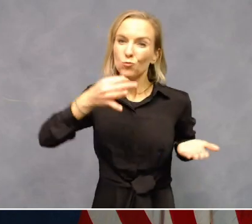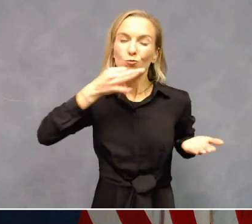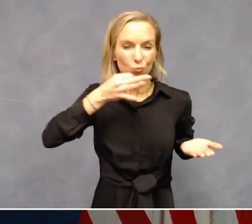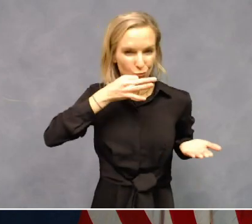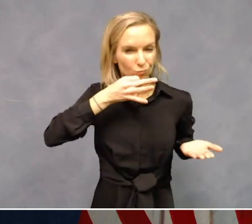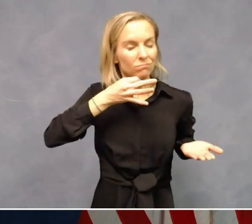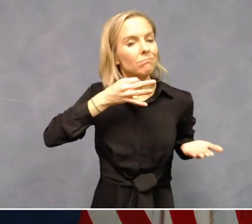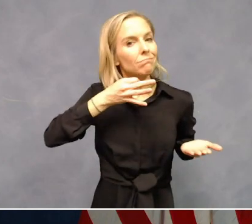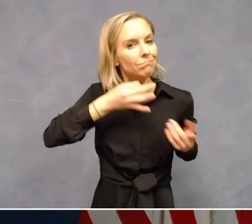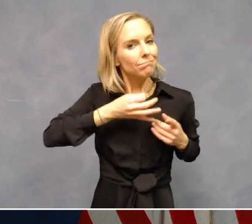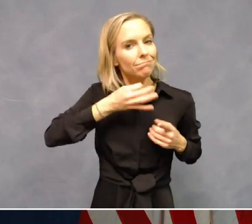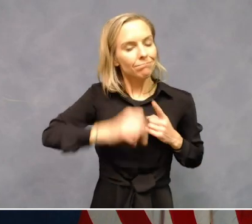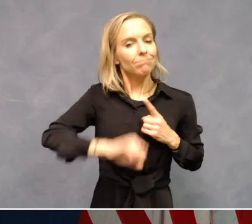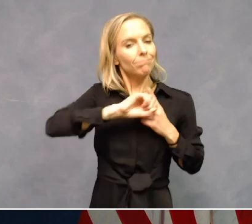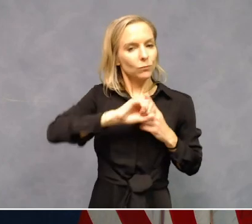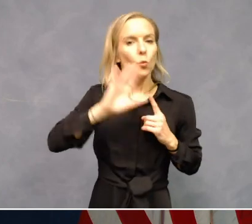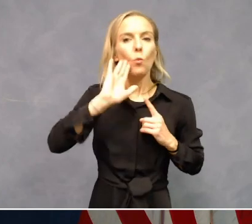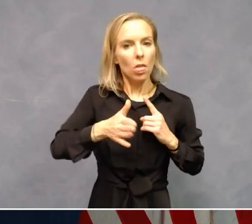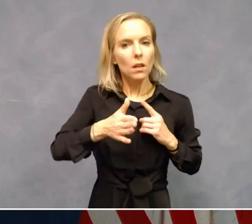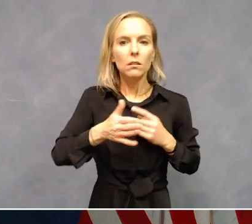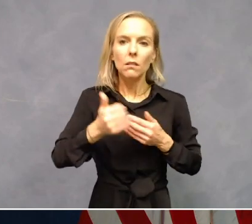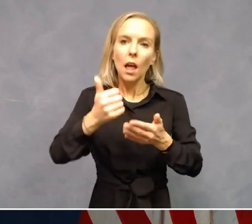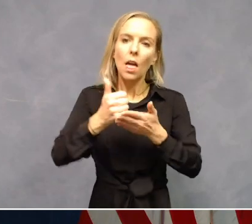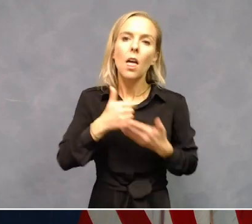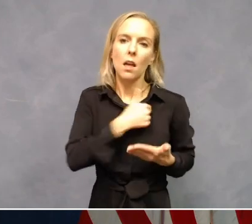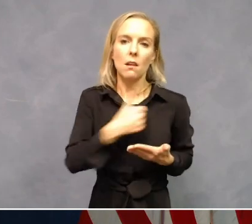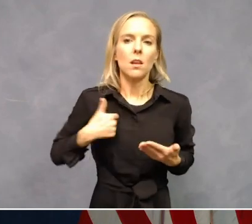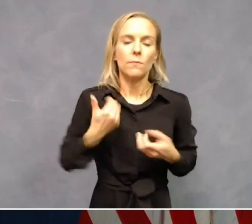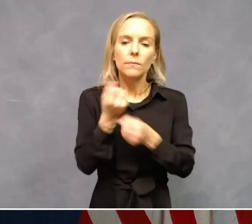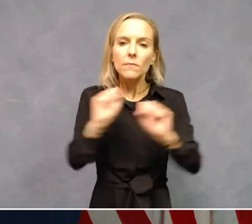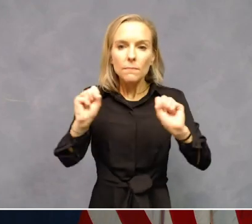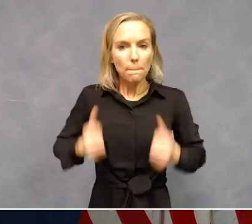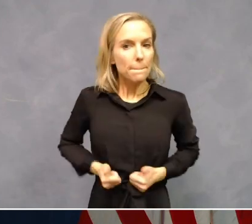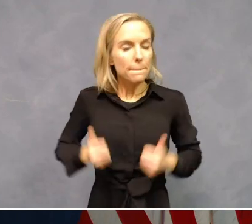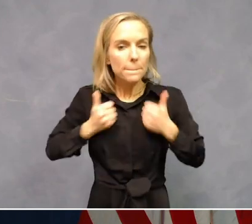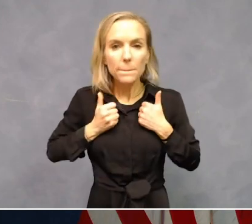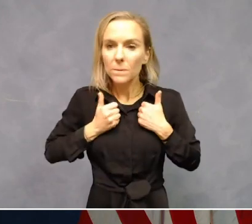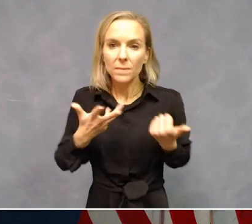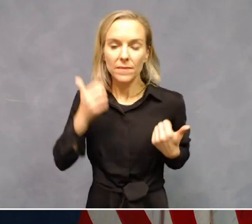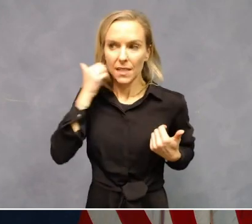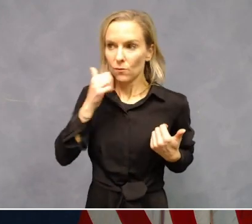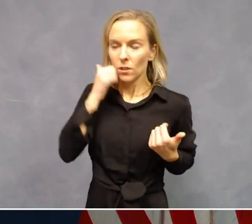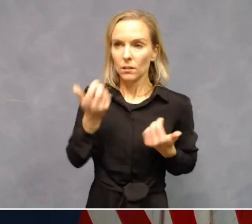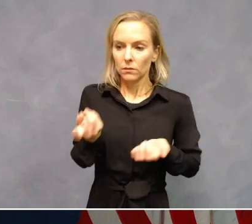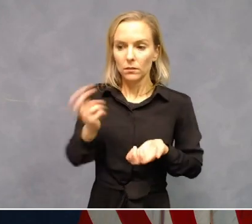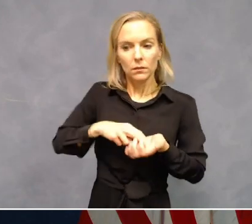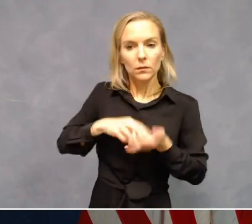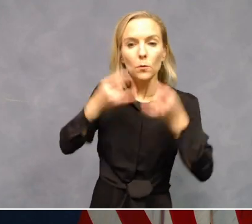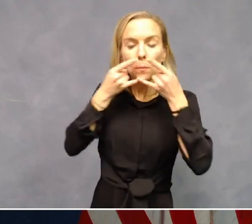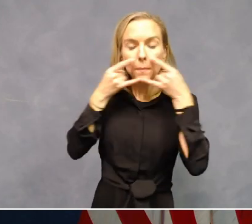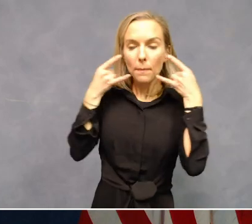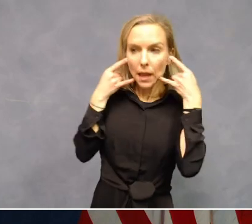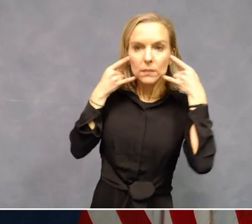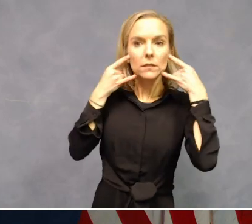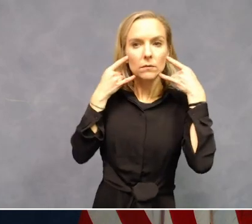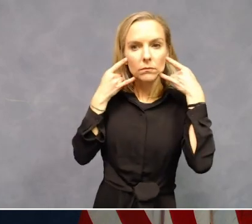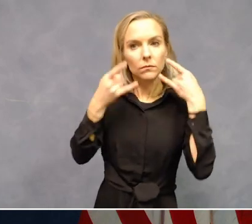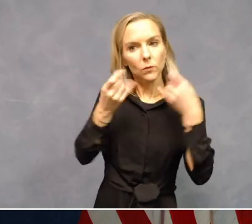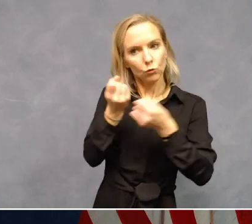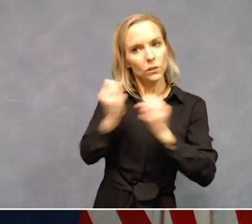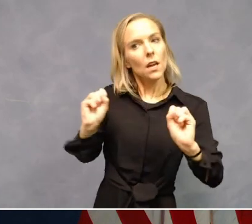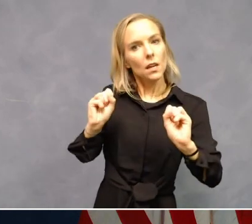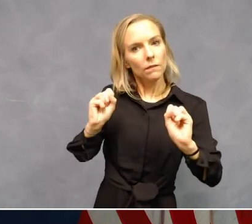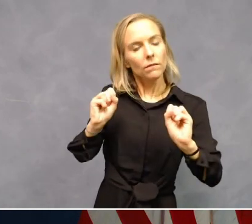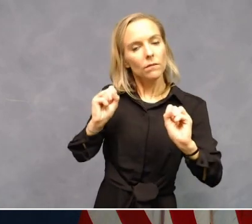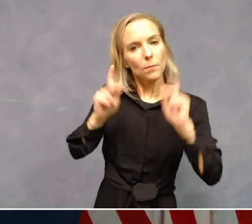So please, help us save lives. Every day you get up and put on a mask, you save lives. Every